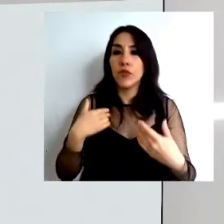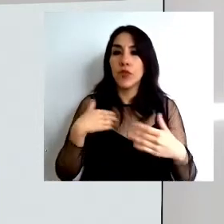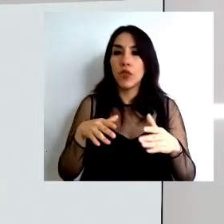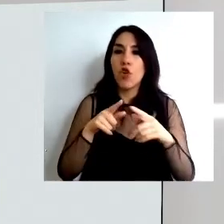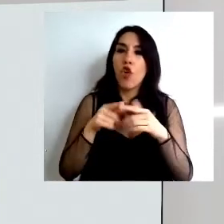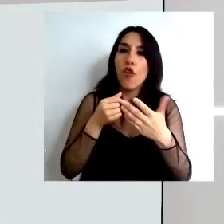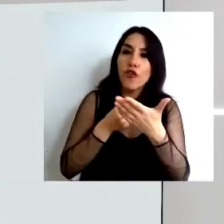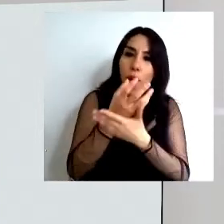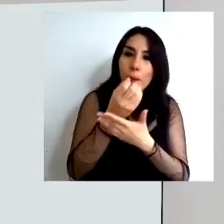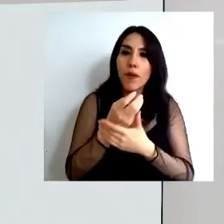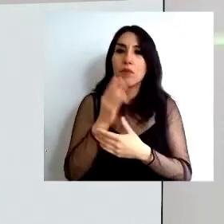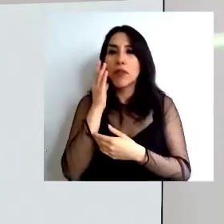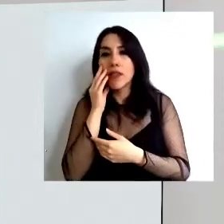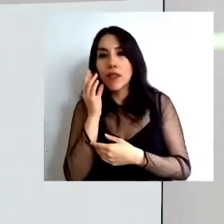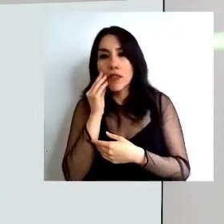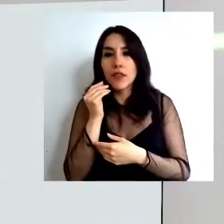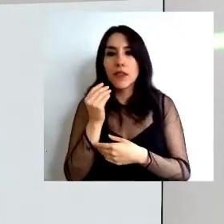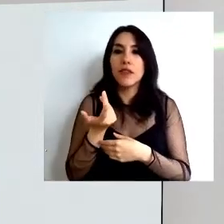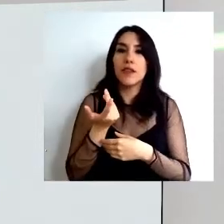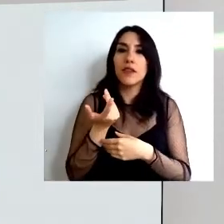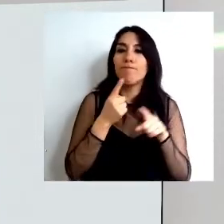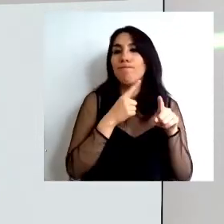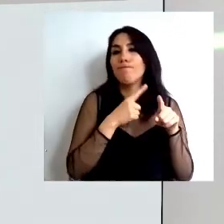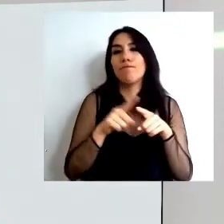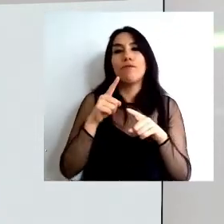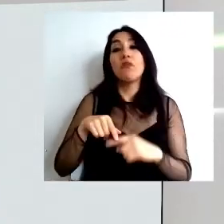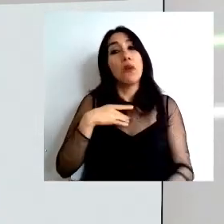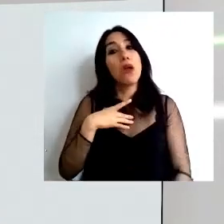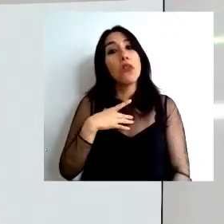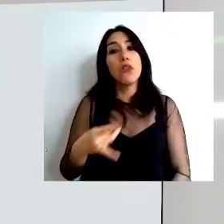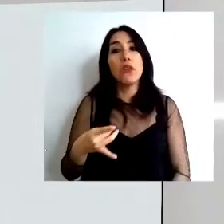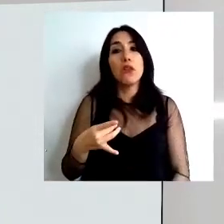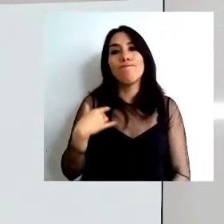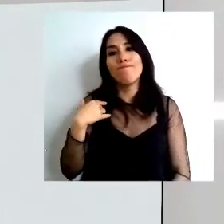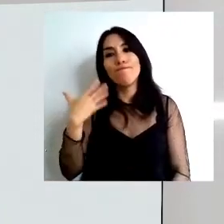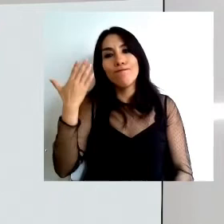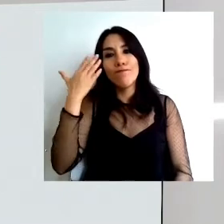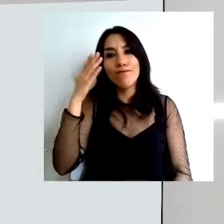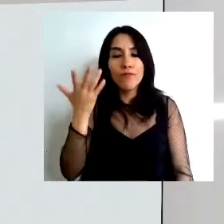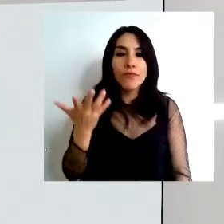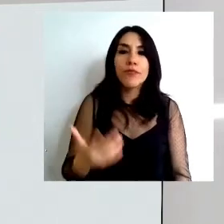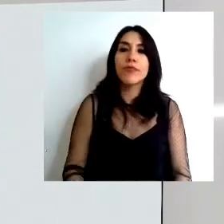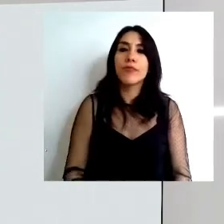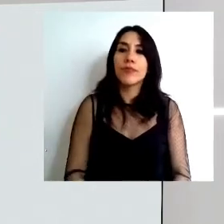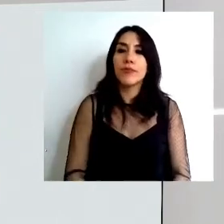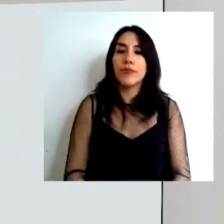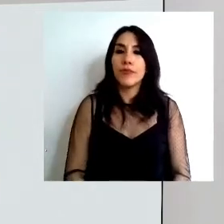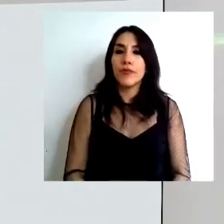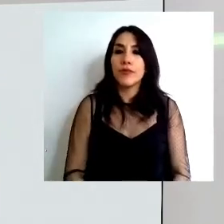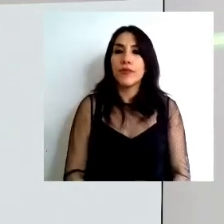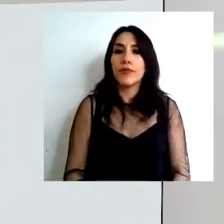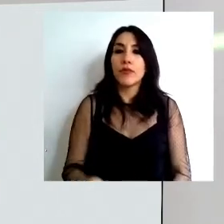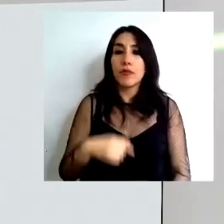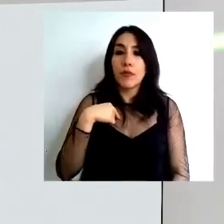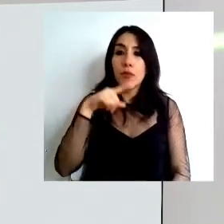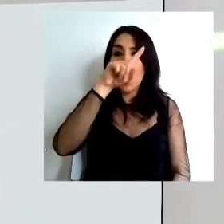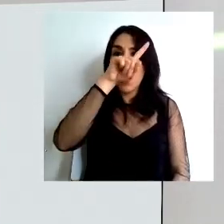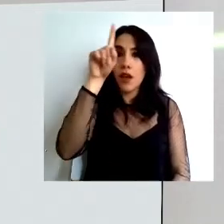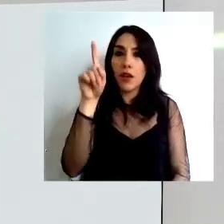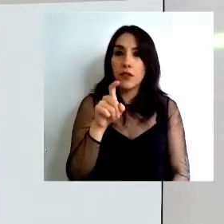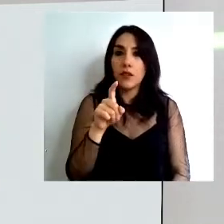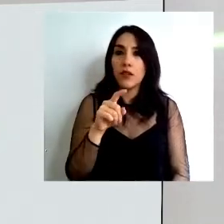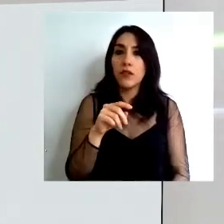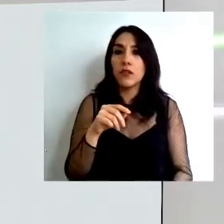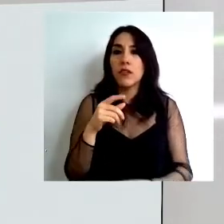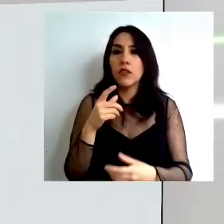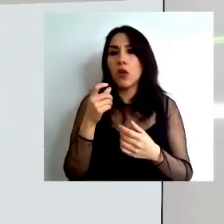us started to ask you to provide us a bit of an overview on who you are and what your work